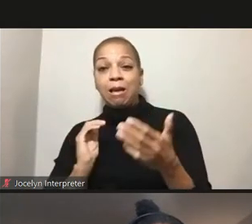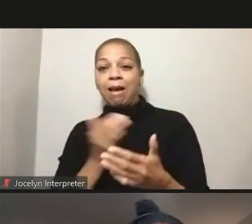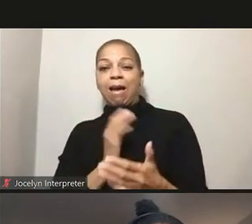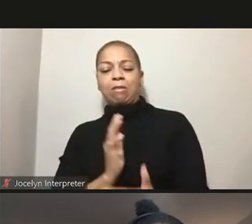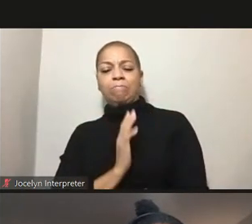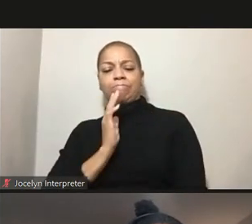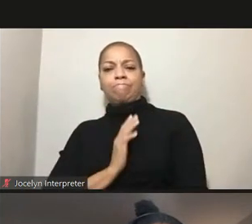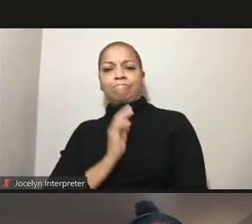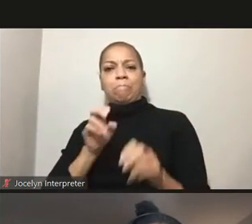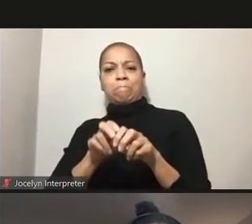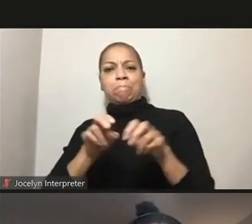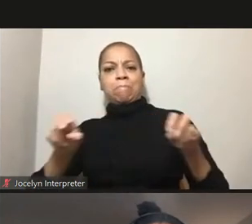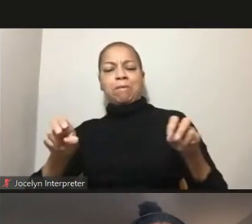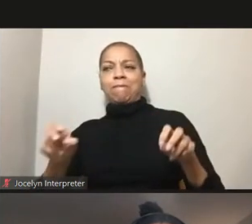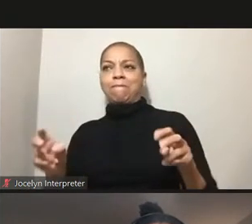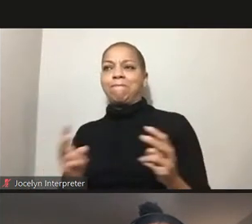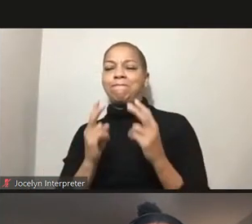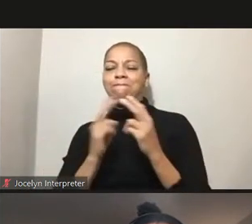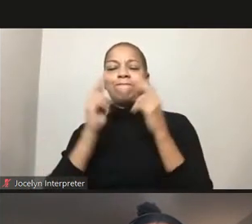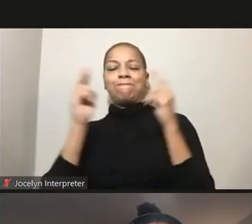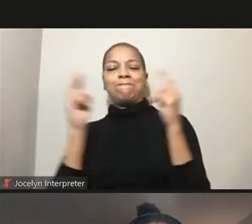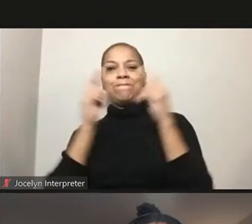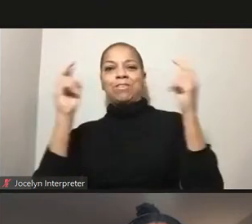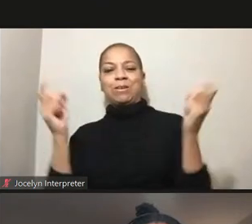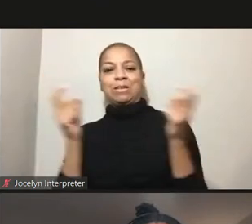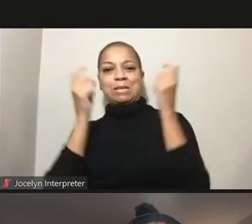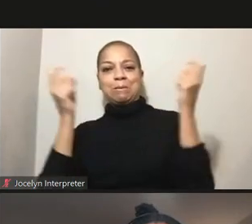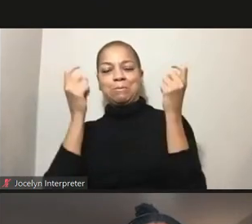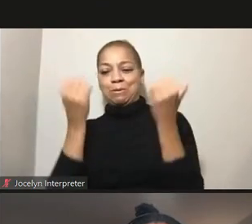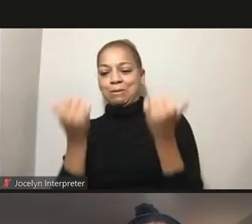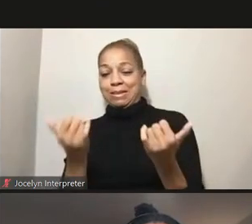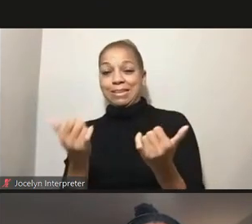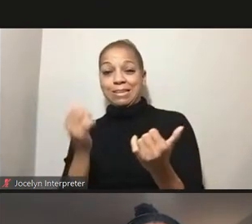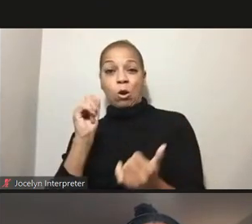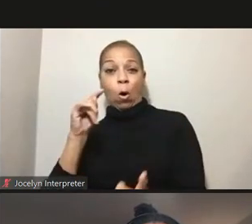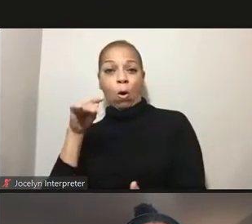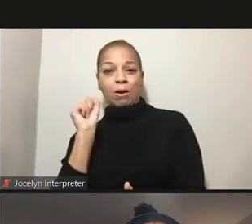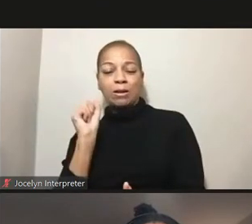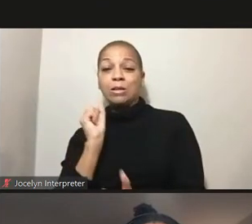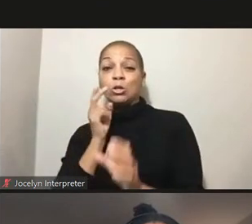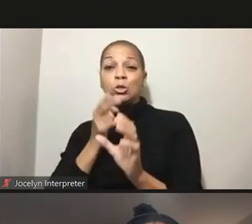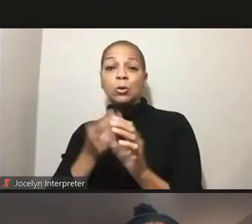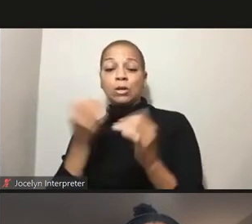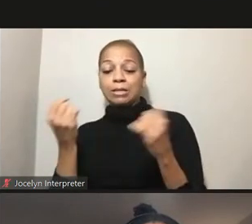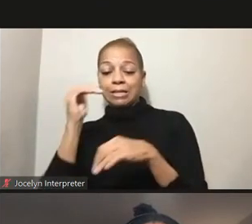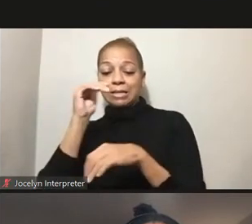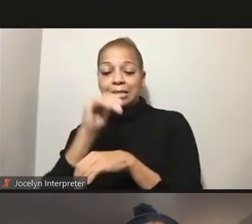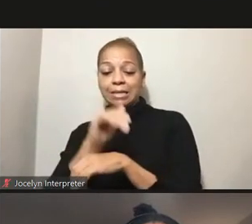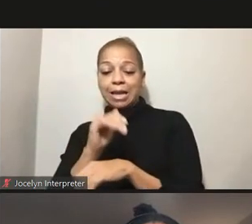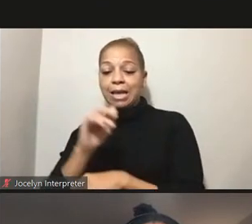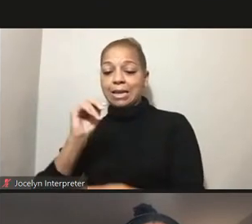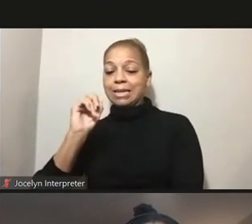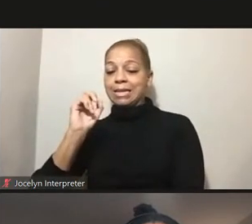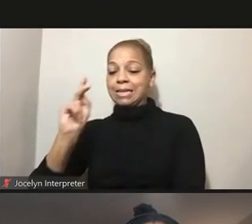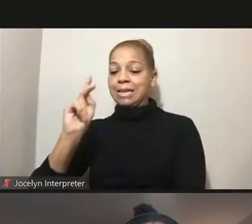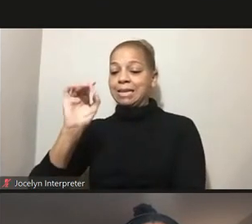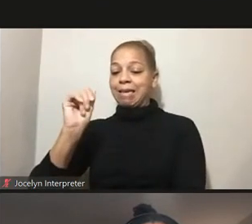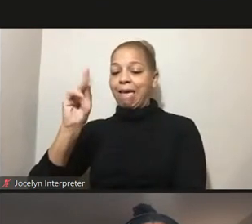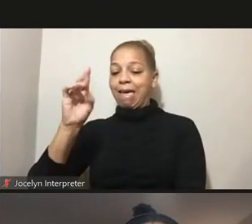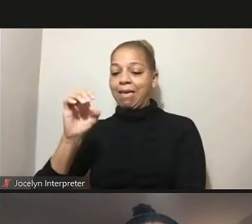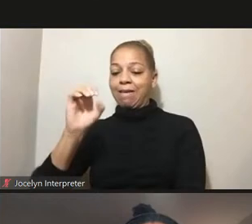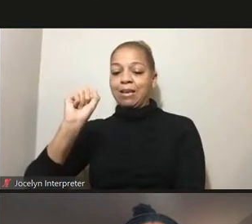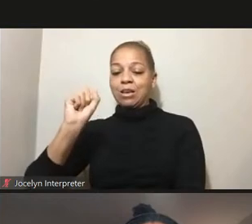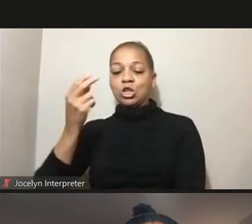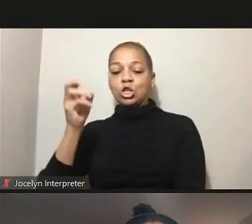very celebrated and talented group of contemporary artists. Joining us this evening are Nick Cave, Shaun Leonardo, Xaviera